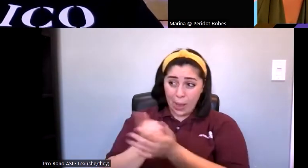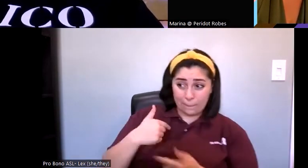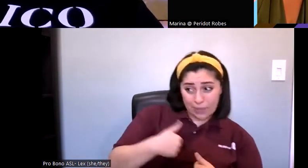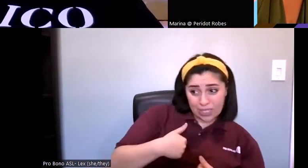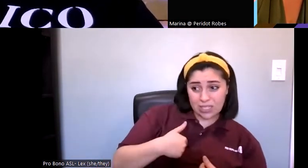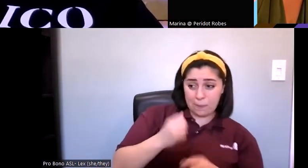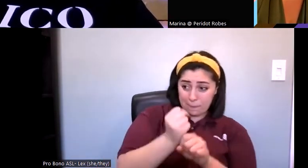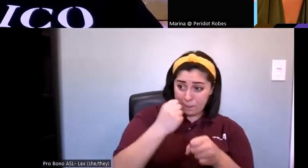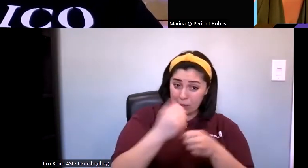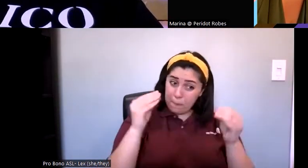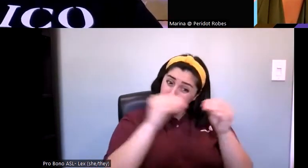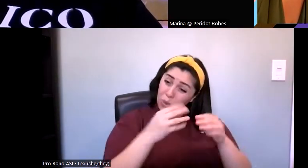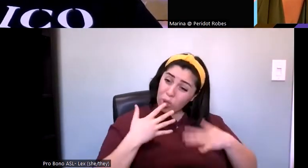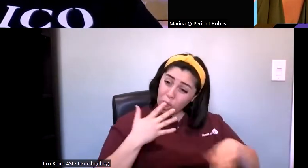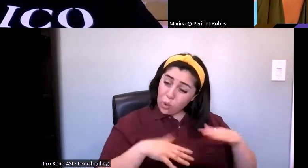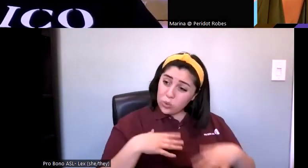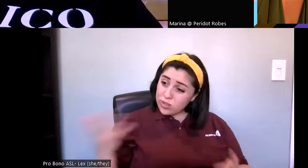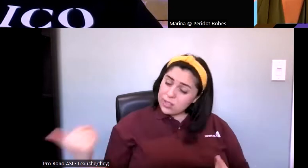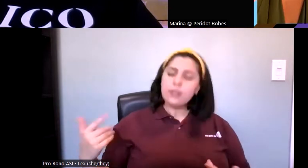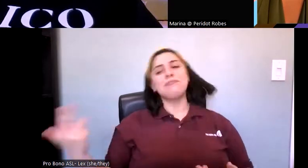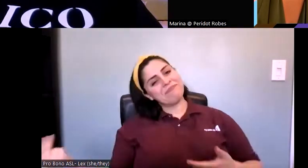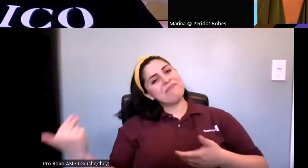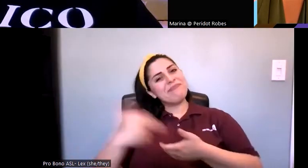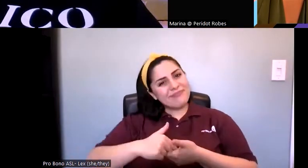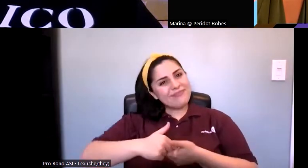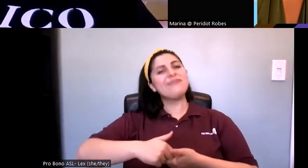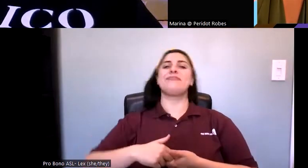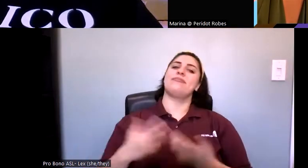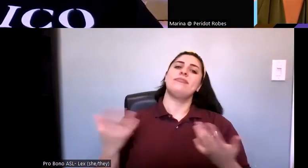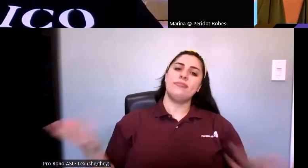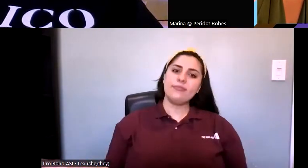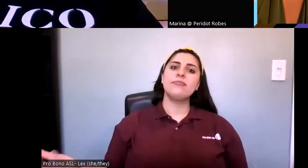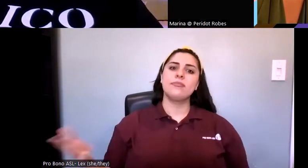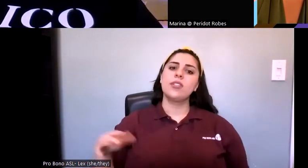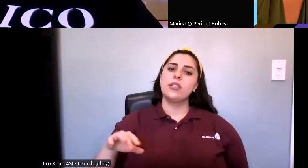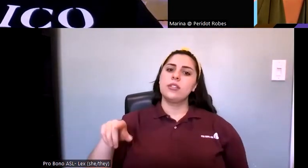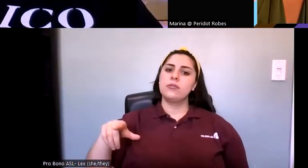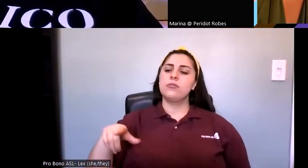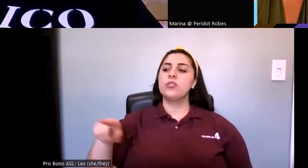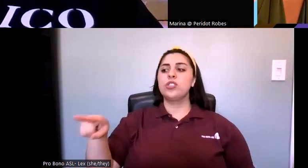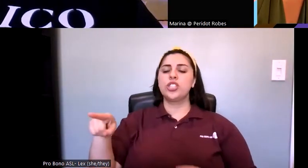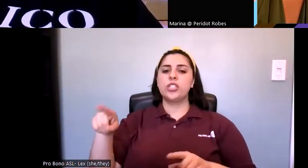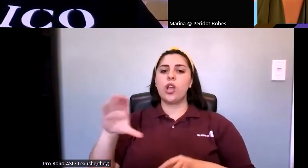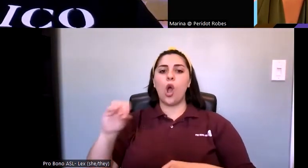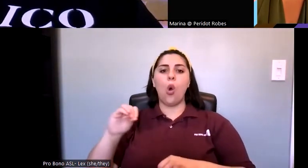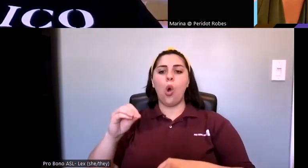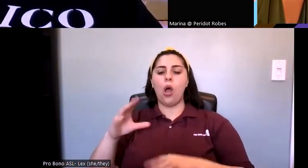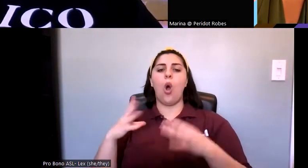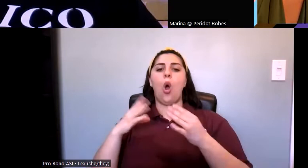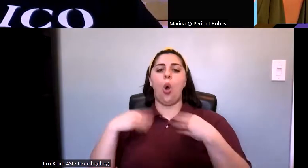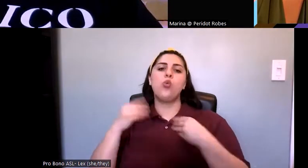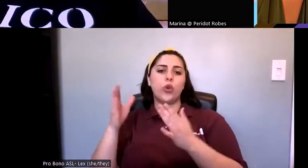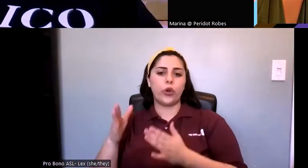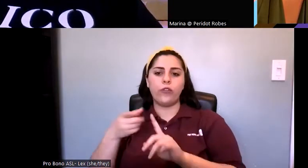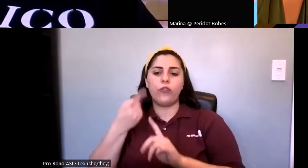me, do this for other people. And, you know, Jen Wilder is the co-owner of the Plus Bus here in Los Angeles.